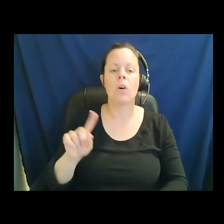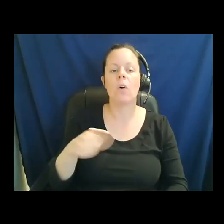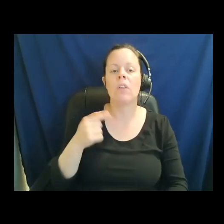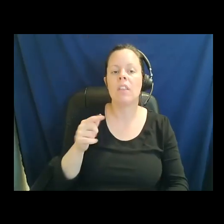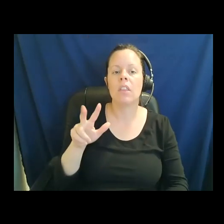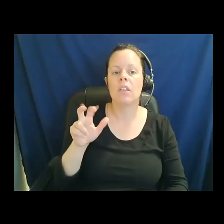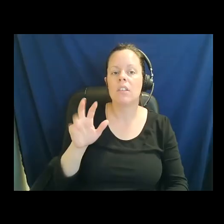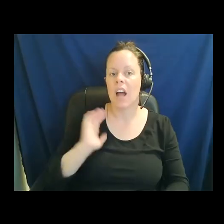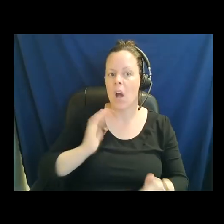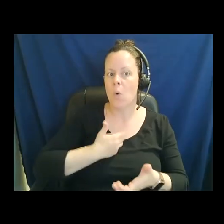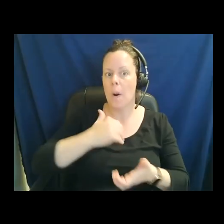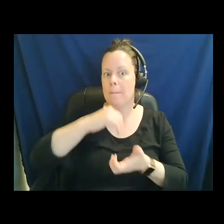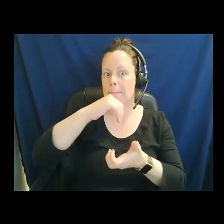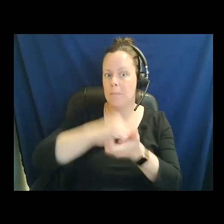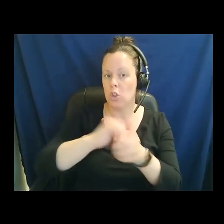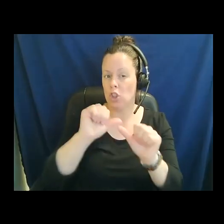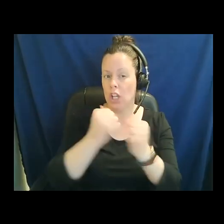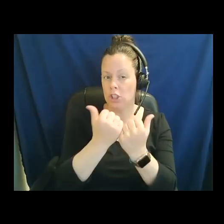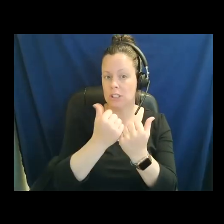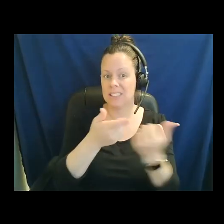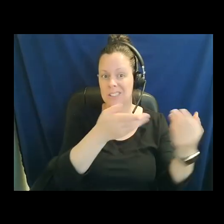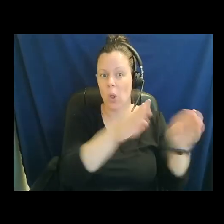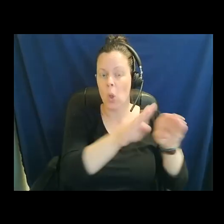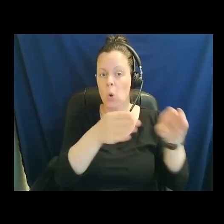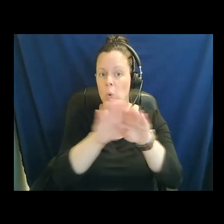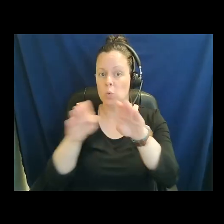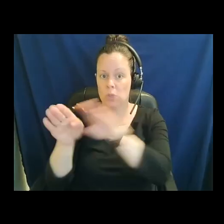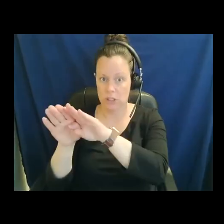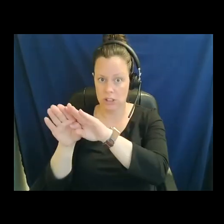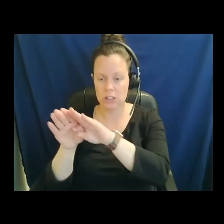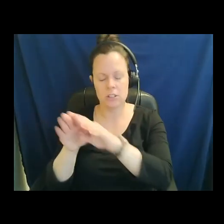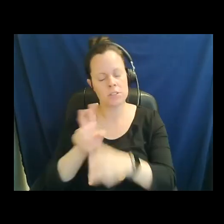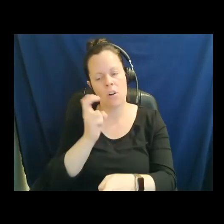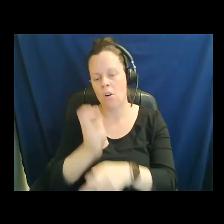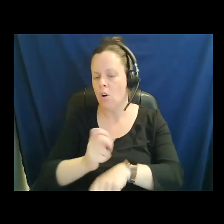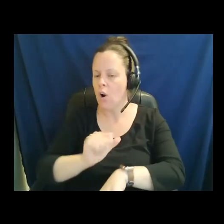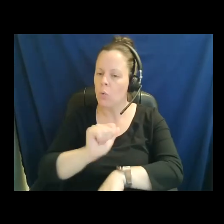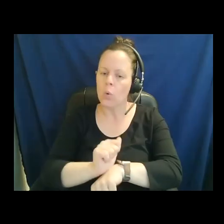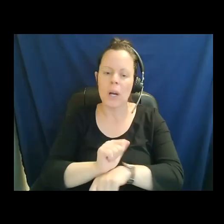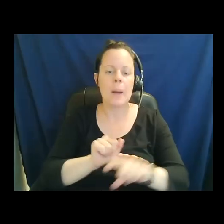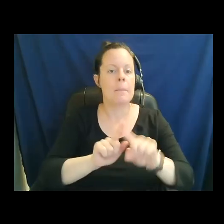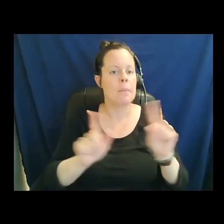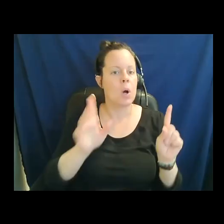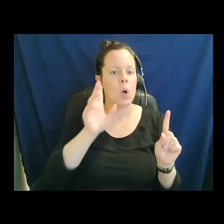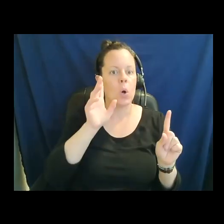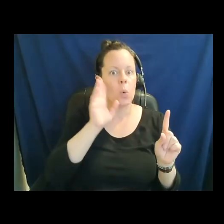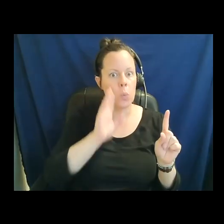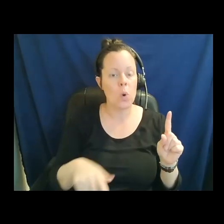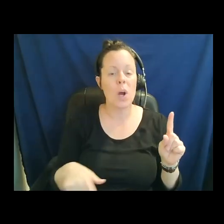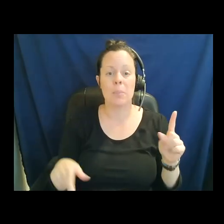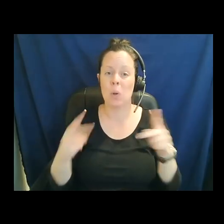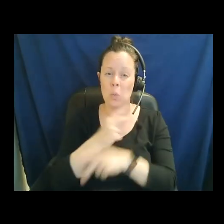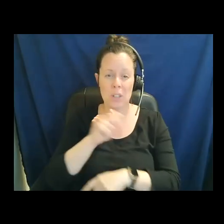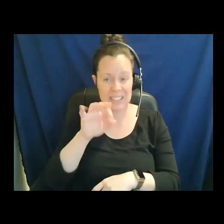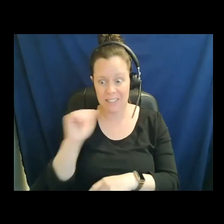have currently closed. And this is hard work, but it would be so much harder if they had all closed down and weren't out